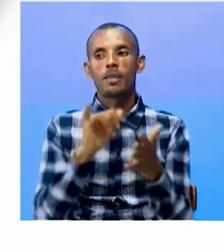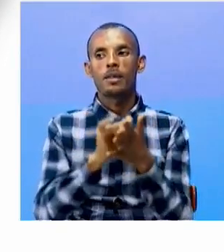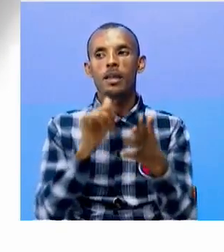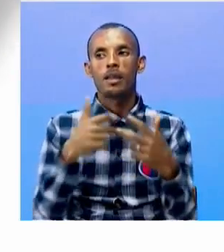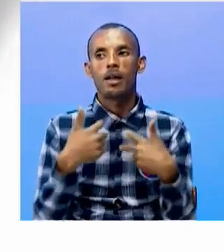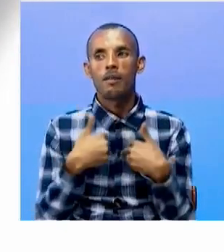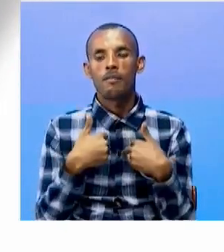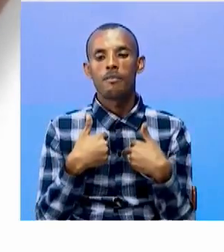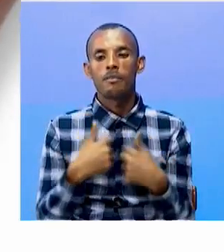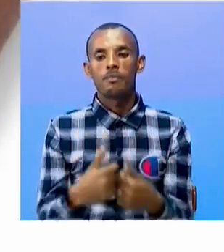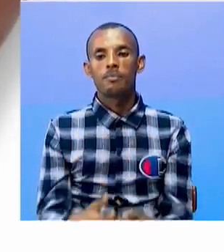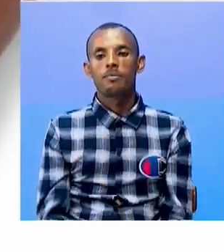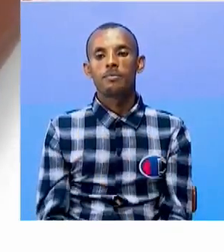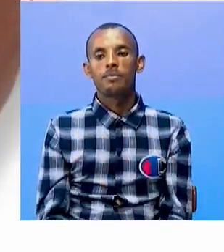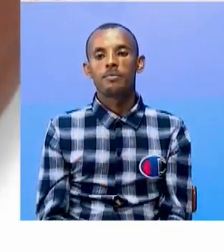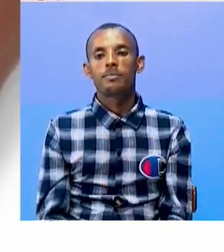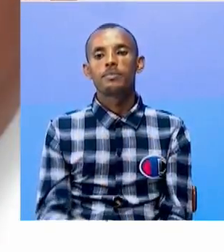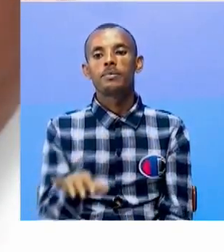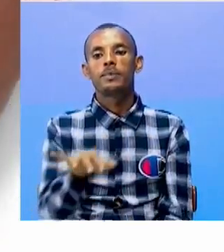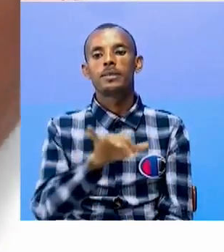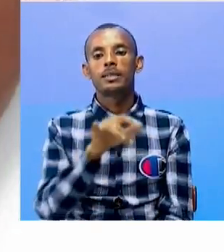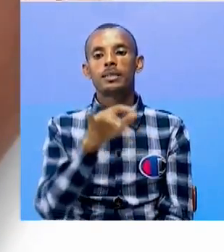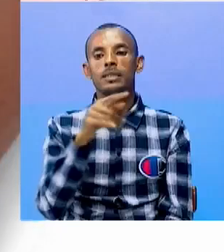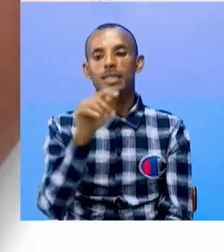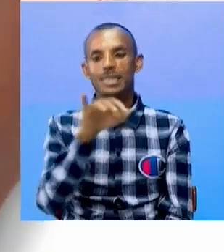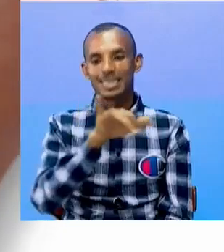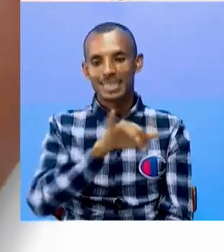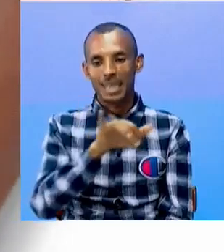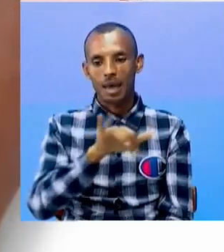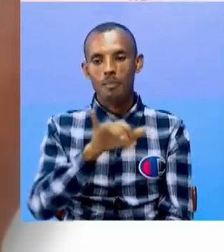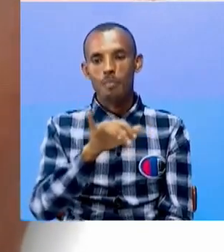have the same variable